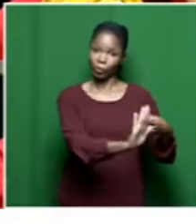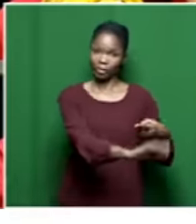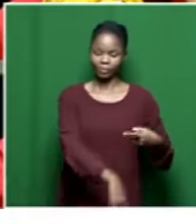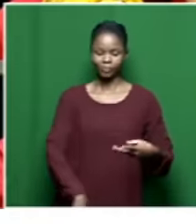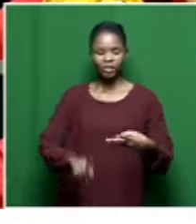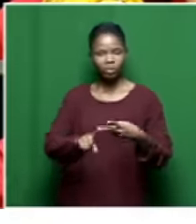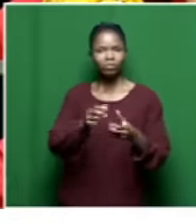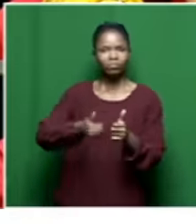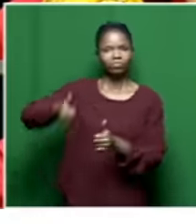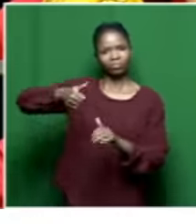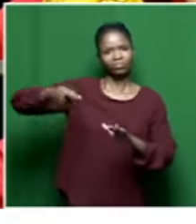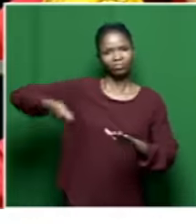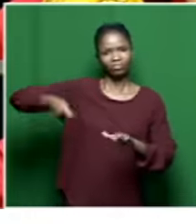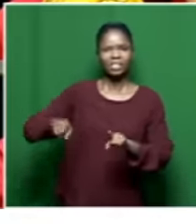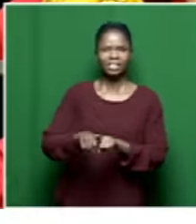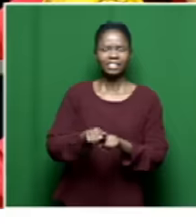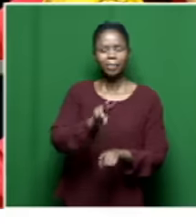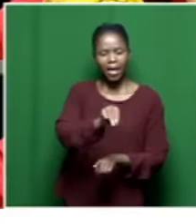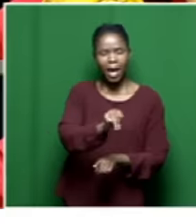You are a commander of Mkhonto weSizwe.